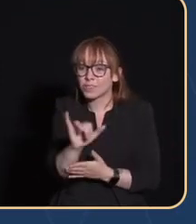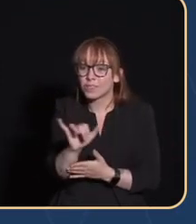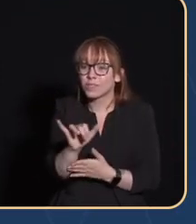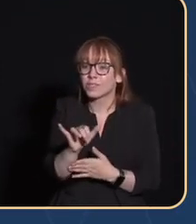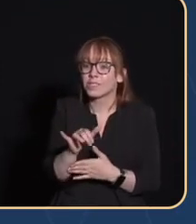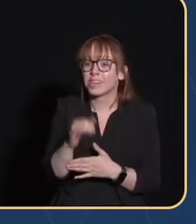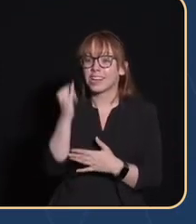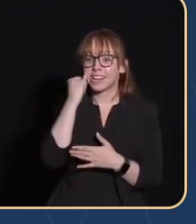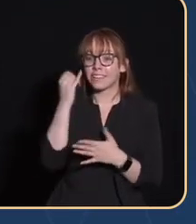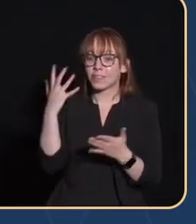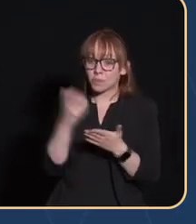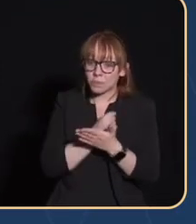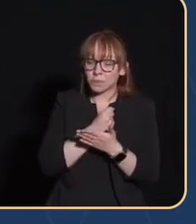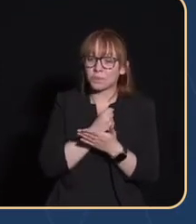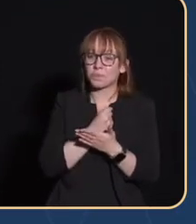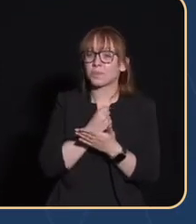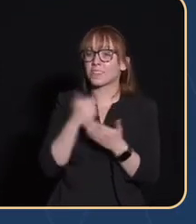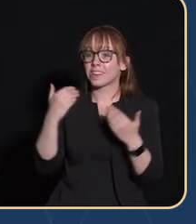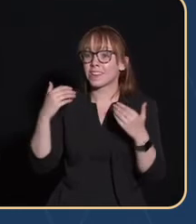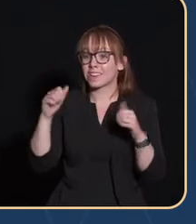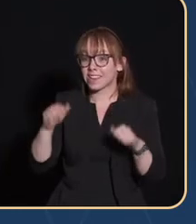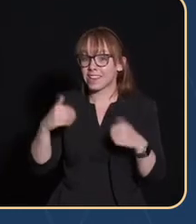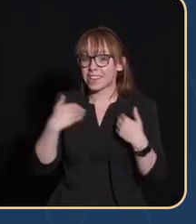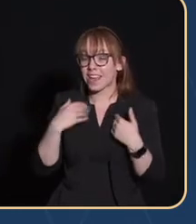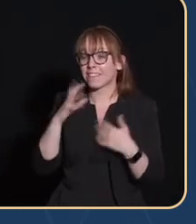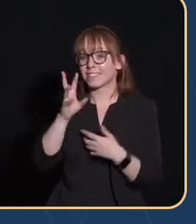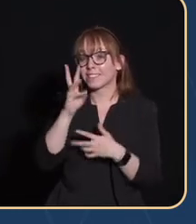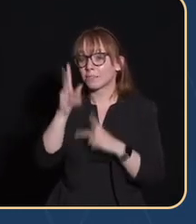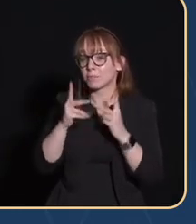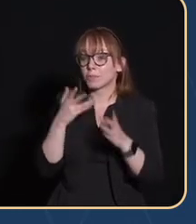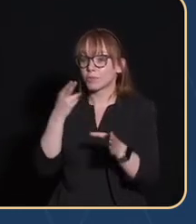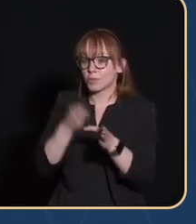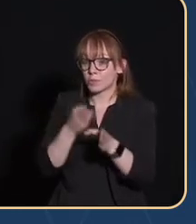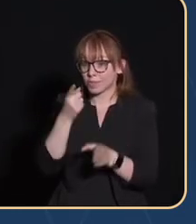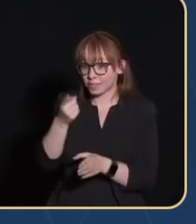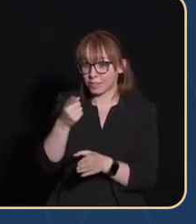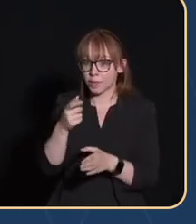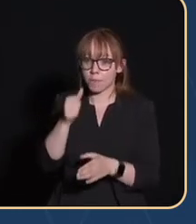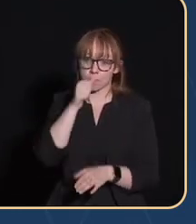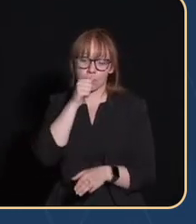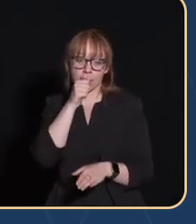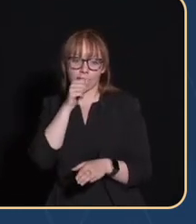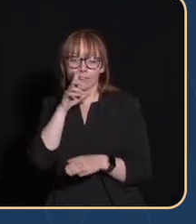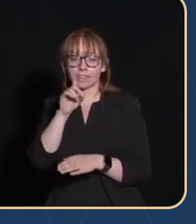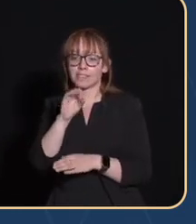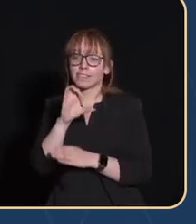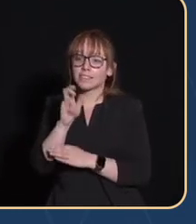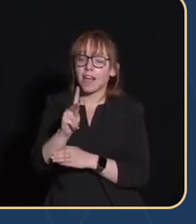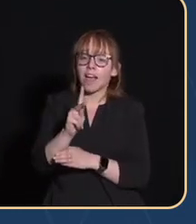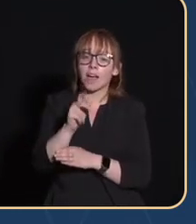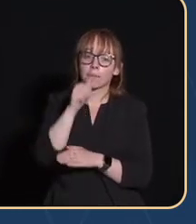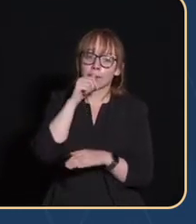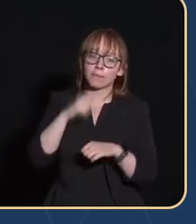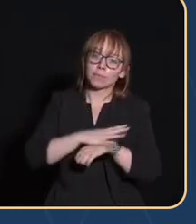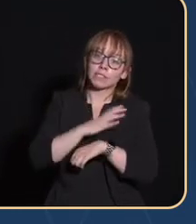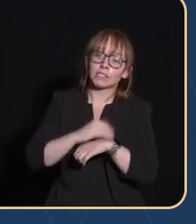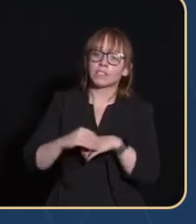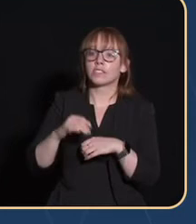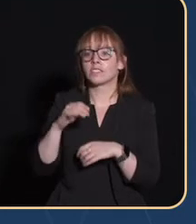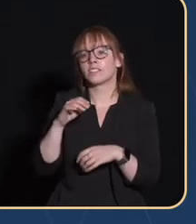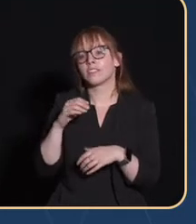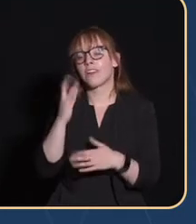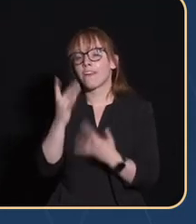have 6 people join them at the lake house. Private dock, private beach, a fire ring.